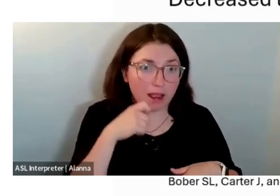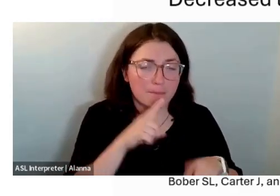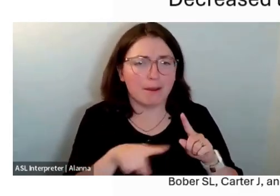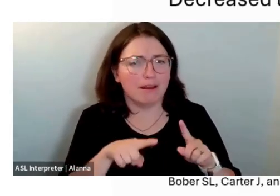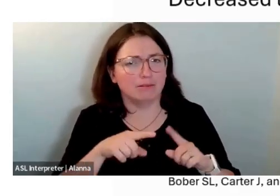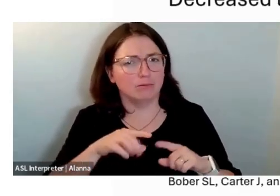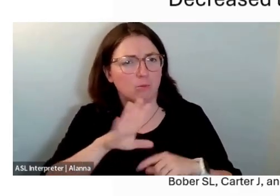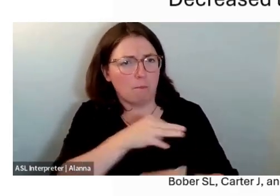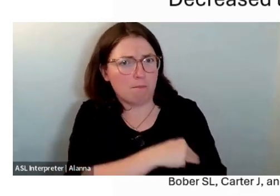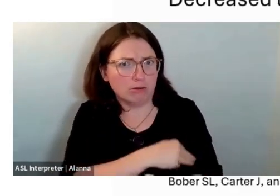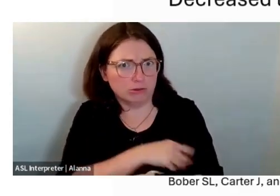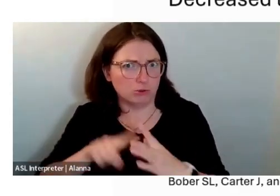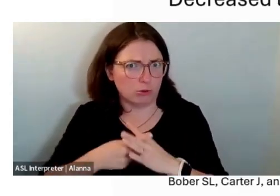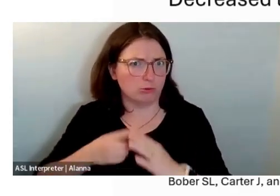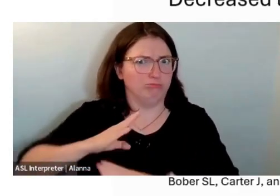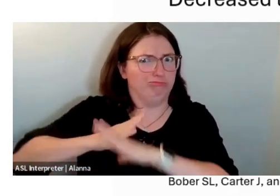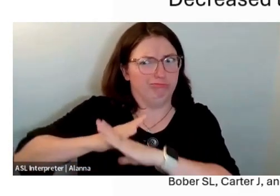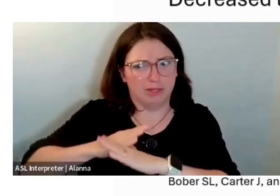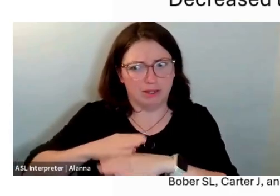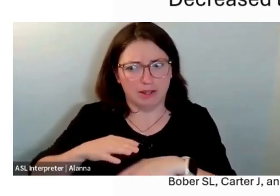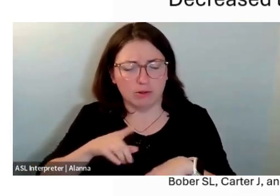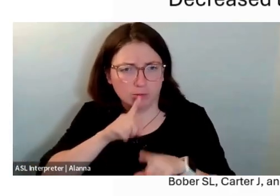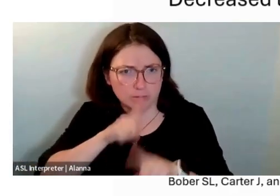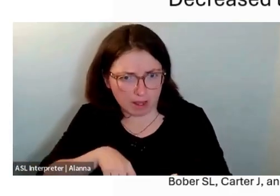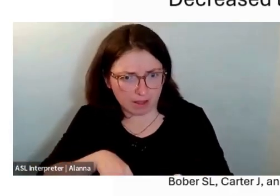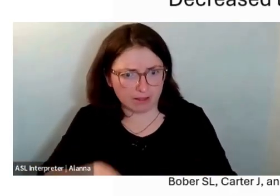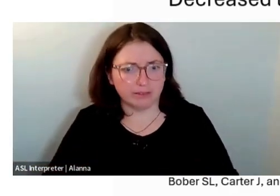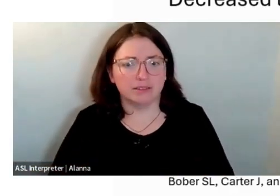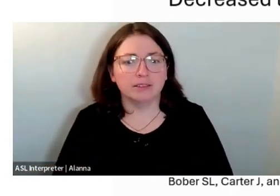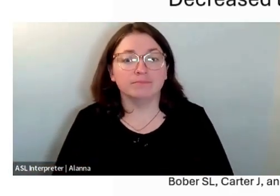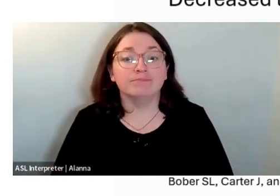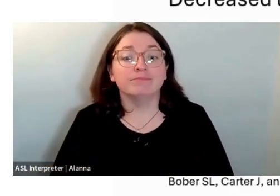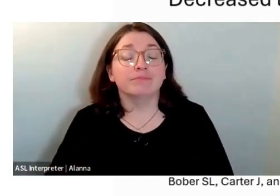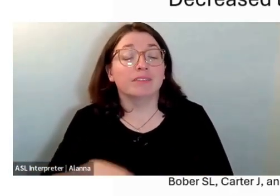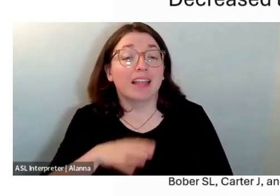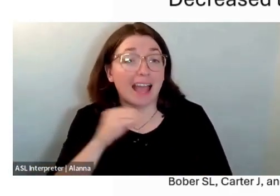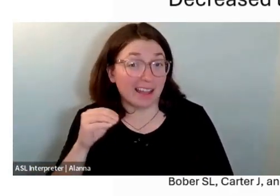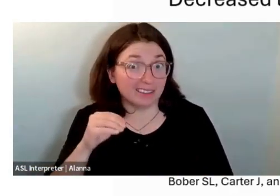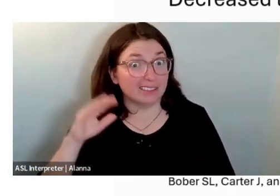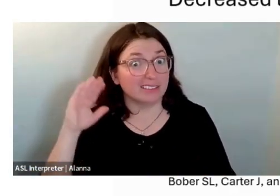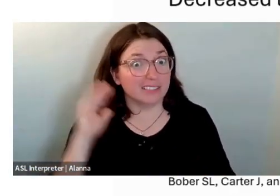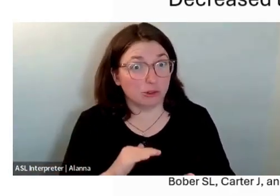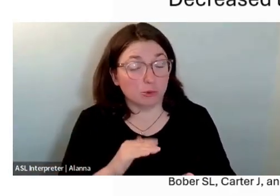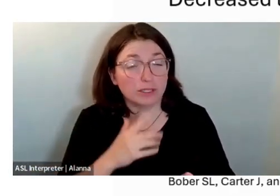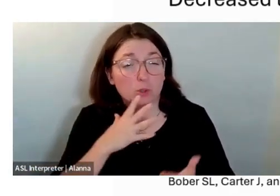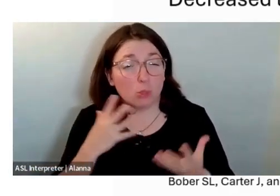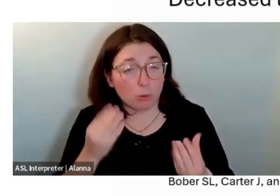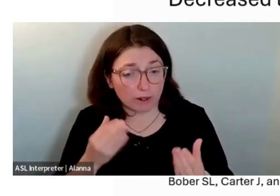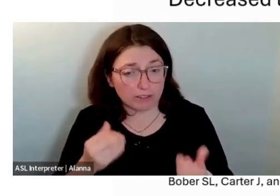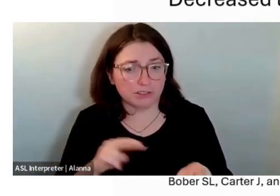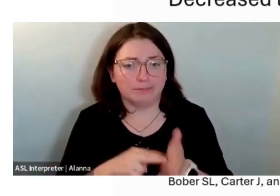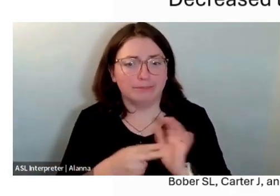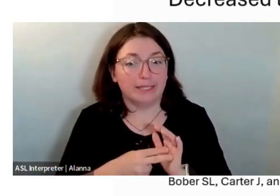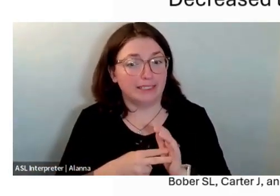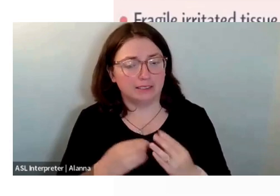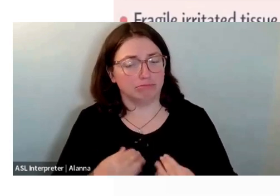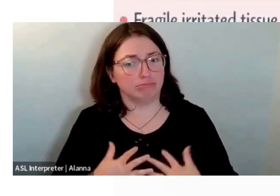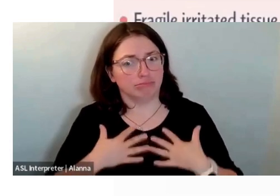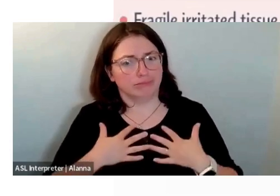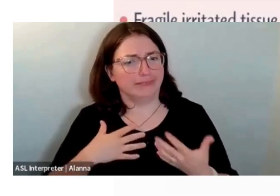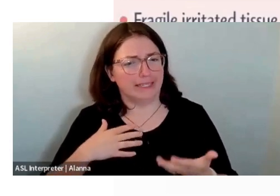decreased lubrication can make arousal less accessible, which can be a contributor to difficulty with